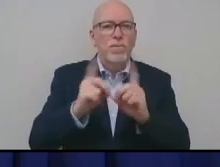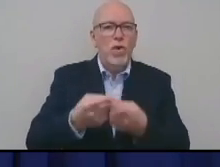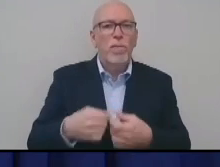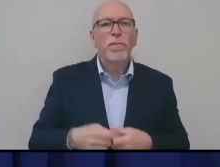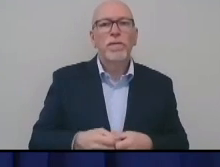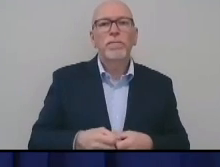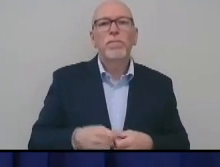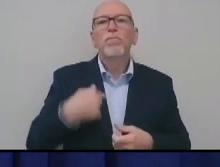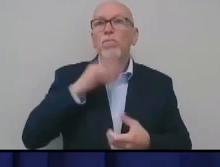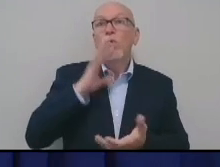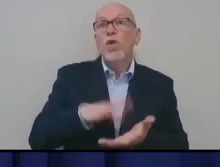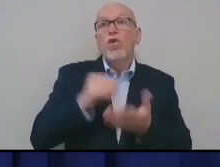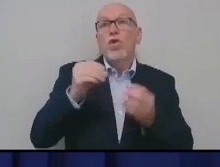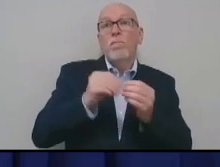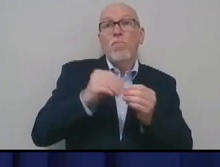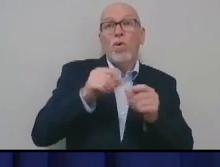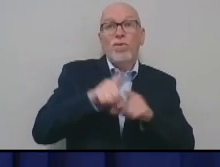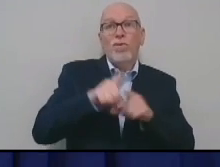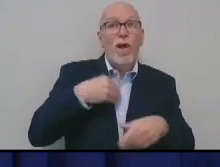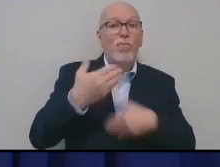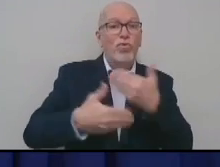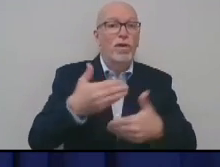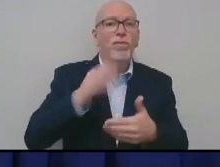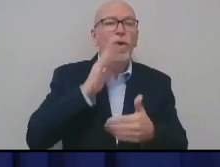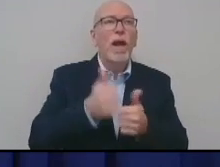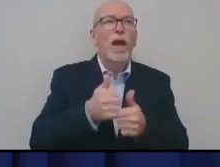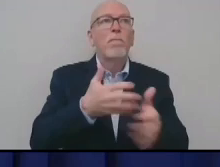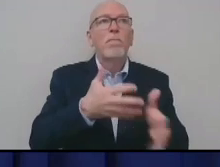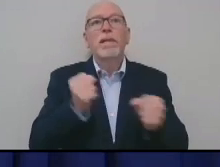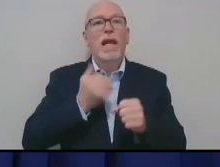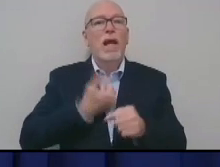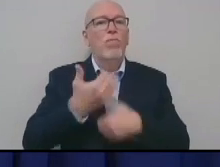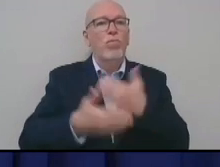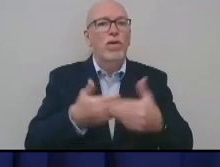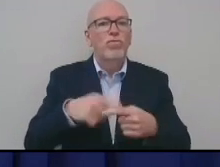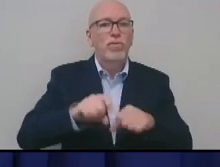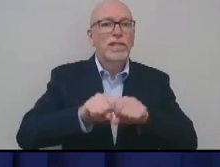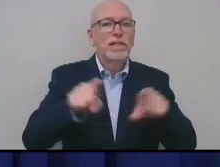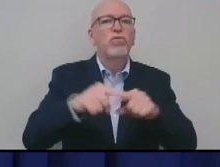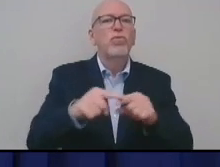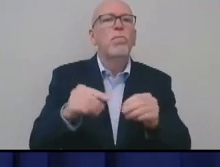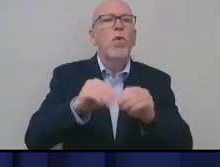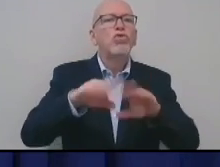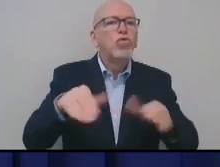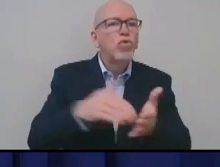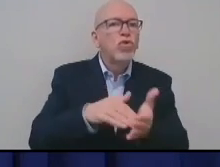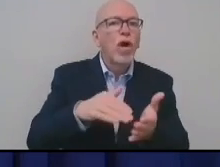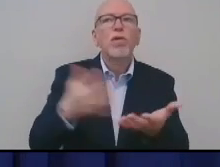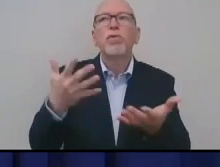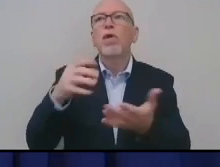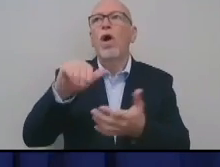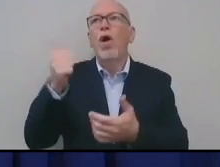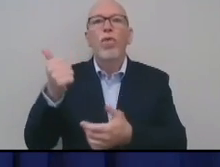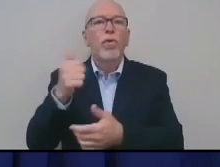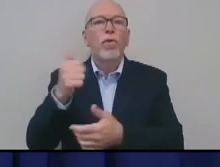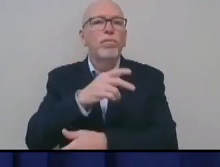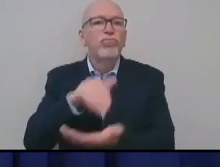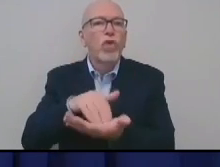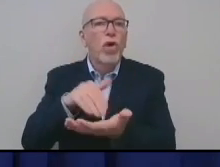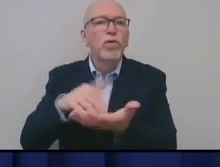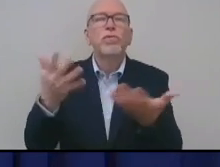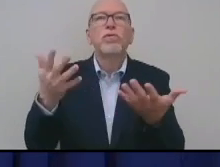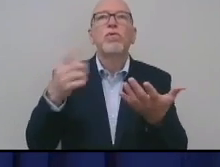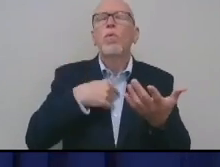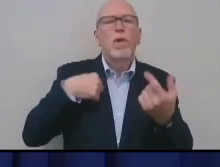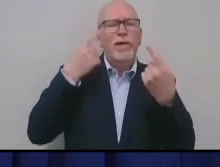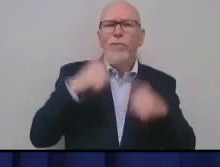learn some things through this process, and that'll help accelerate our process of getting out to more pediatricians and outpatient providers. We agree 100%. We know